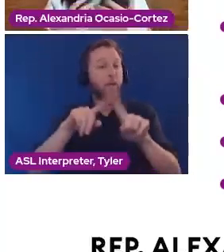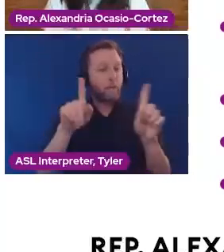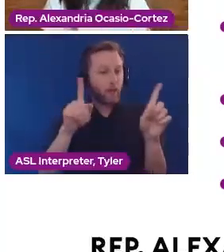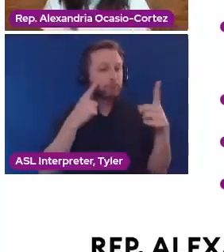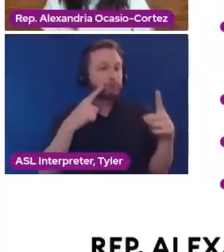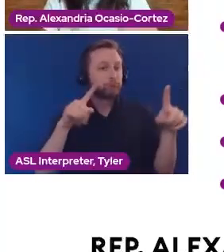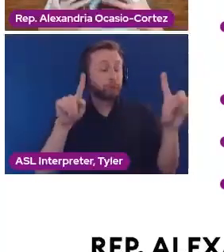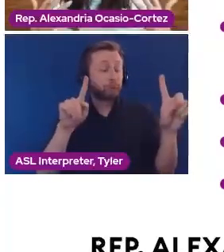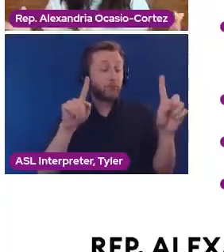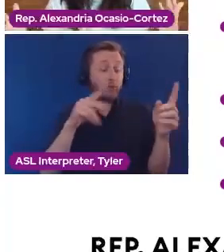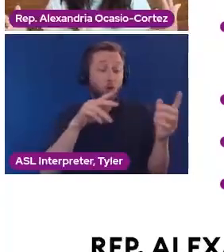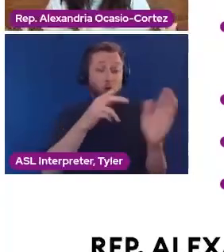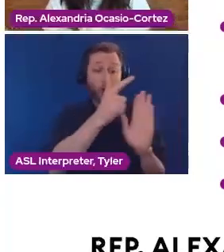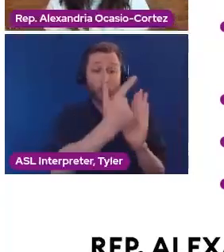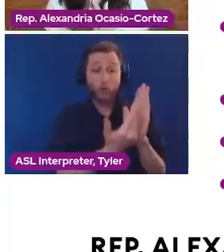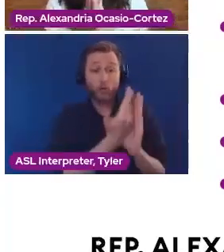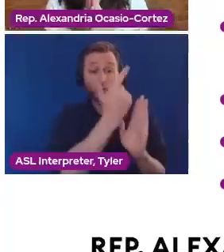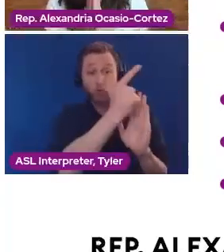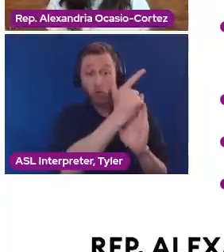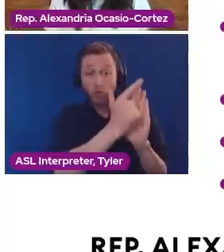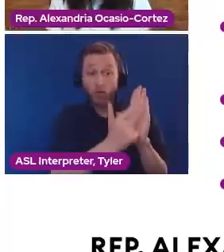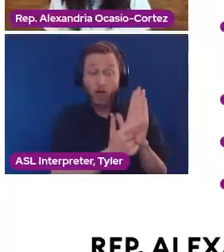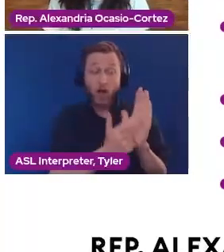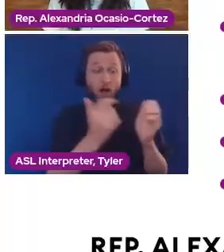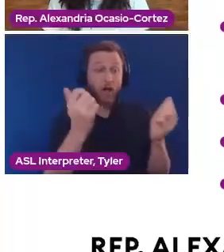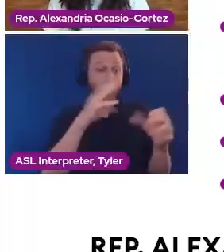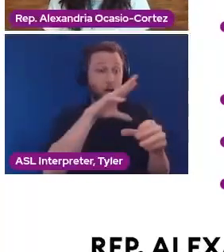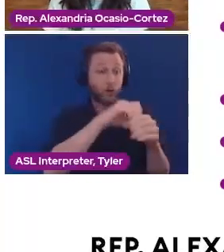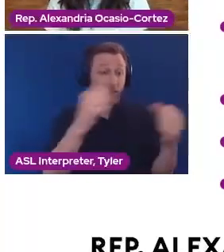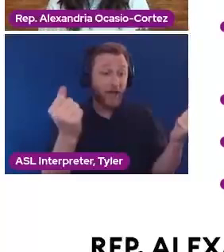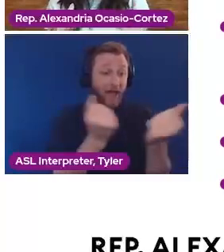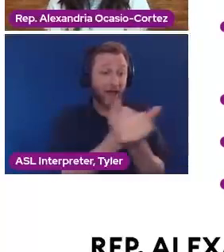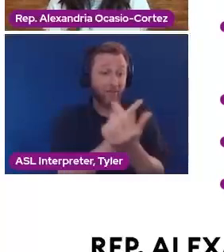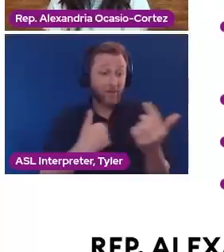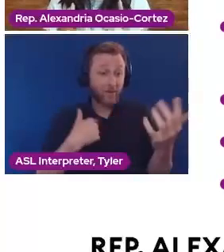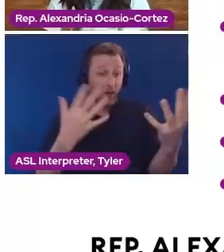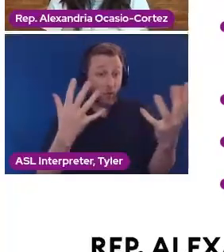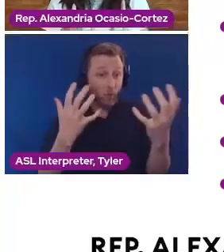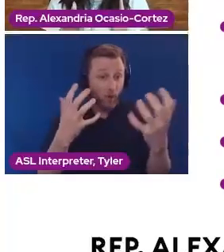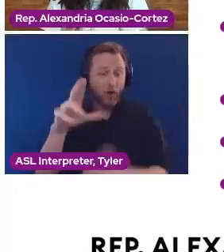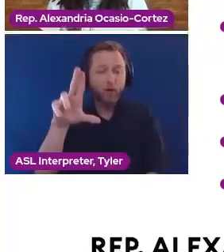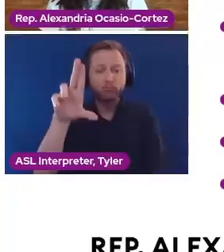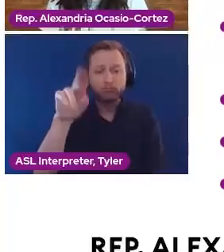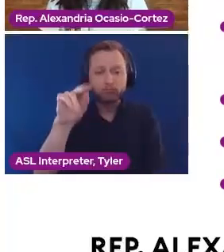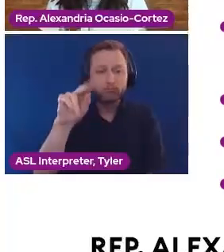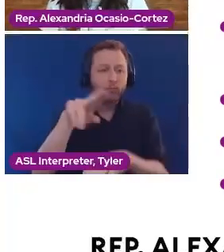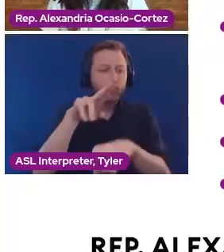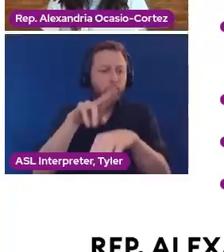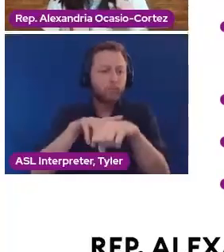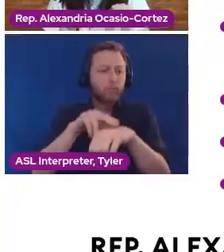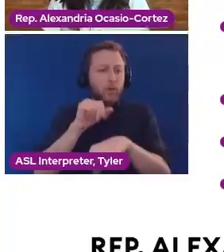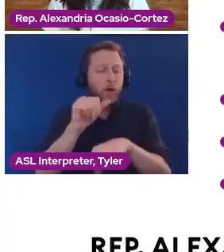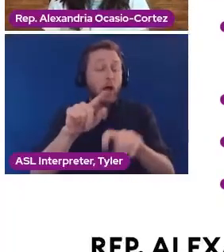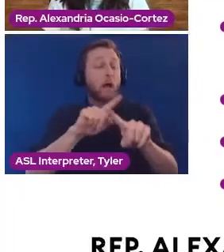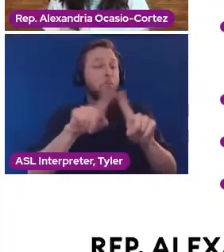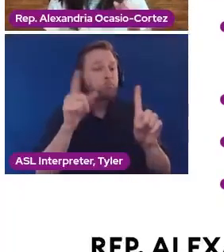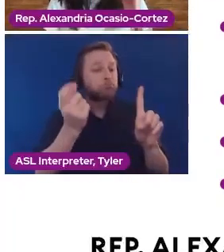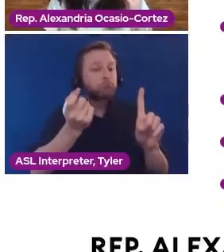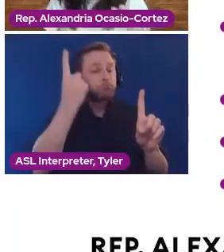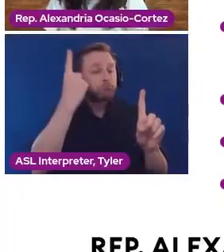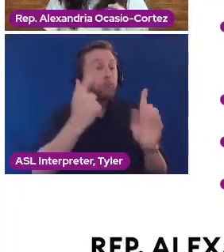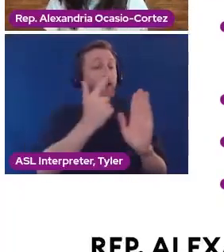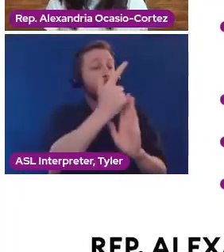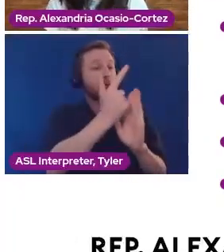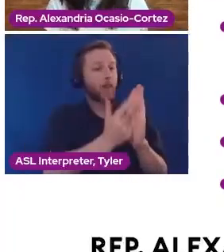everything that I wanted and fought for? Absolutely not. But there are very historic gains in this